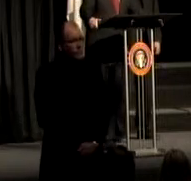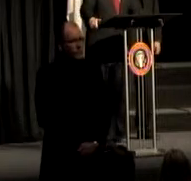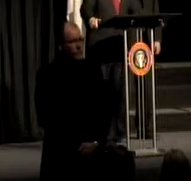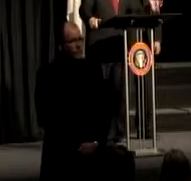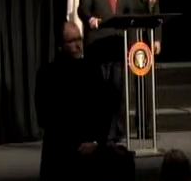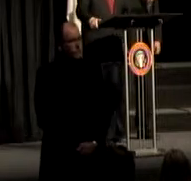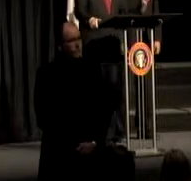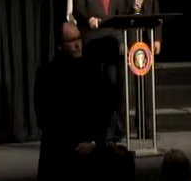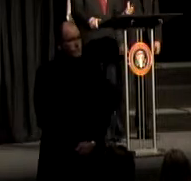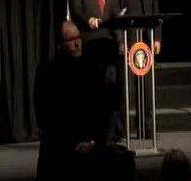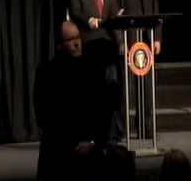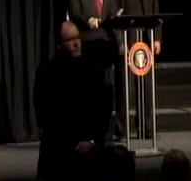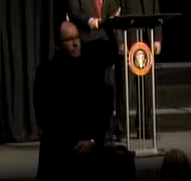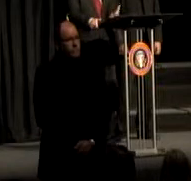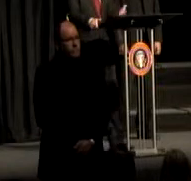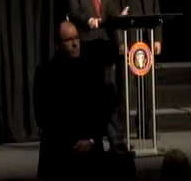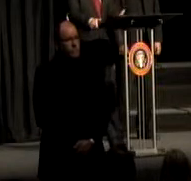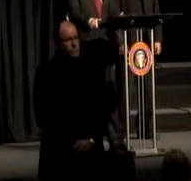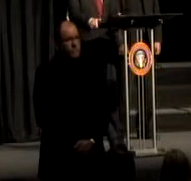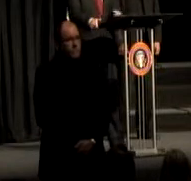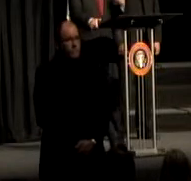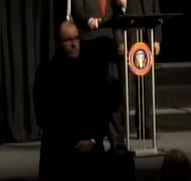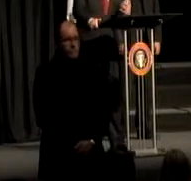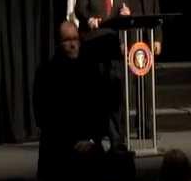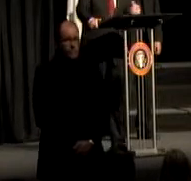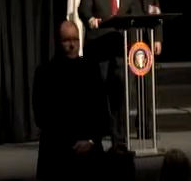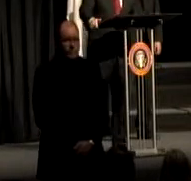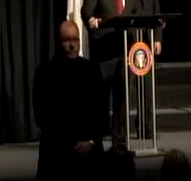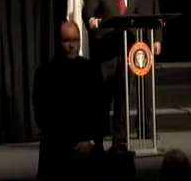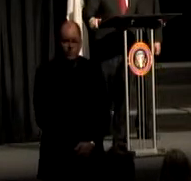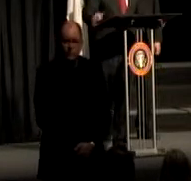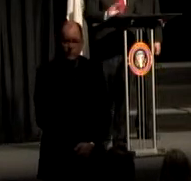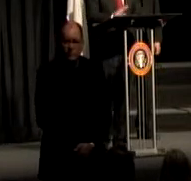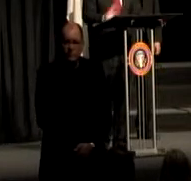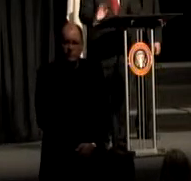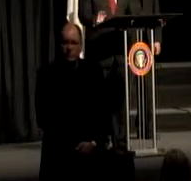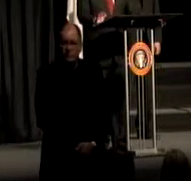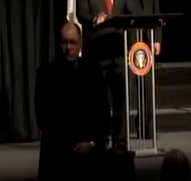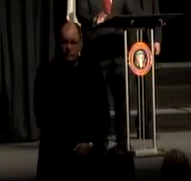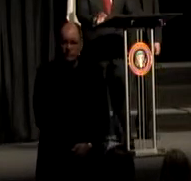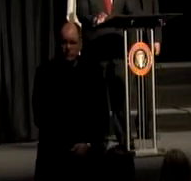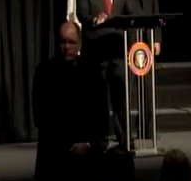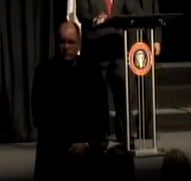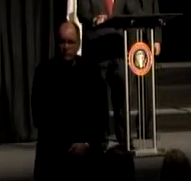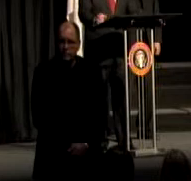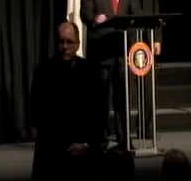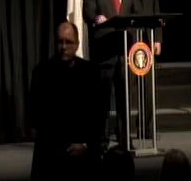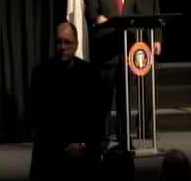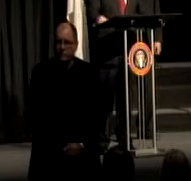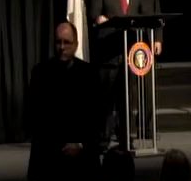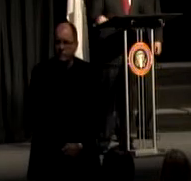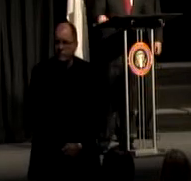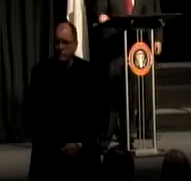and he will flee from you draw near to God and he will draw near to you cleanse your hands you sinners and purify your hearts you